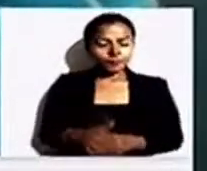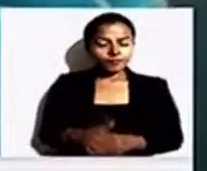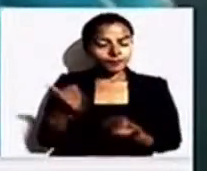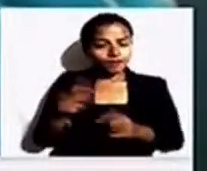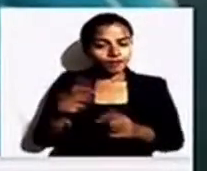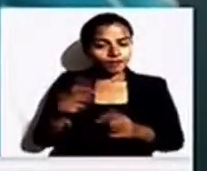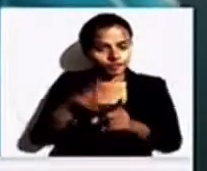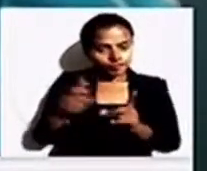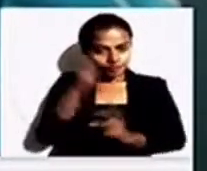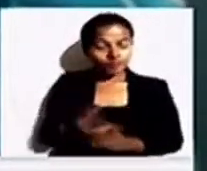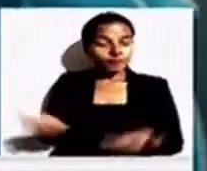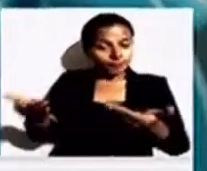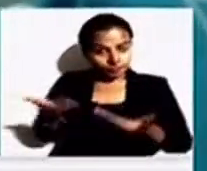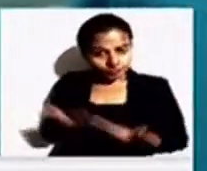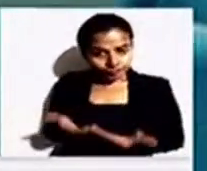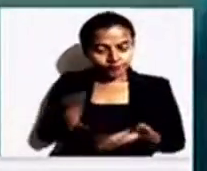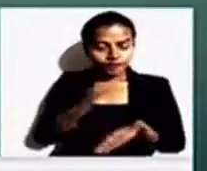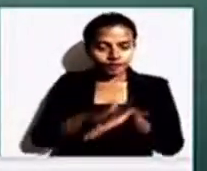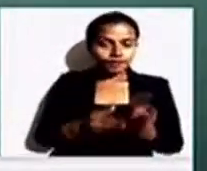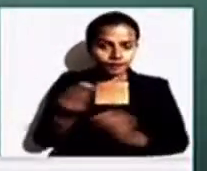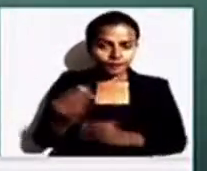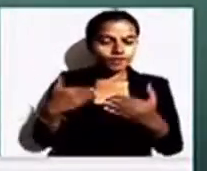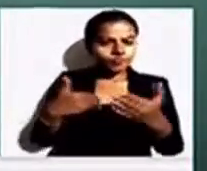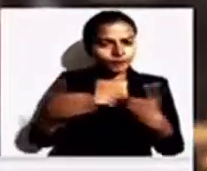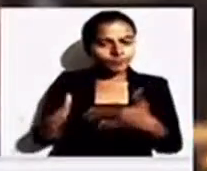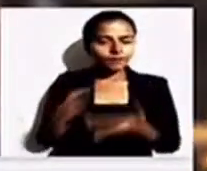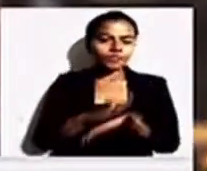respect differences.